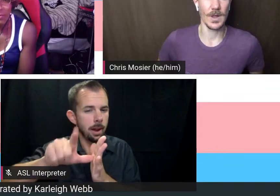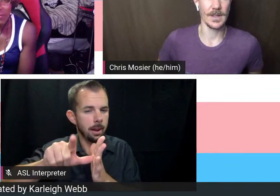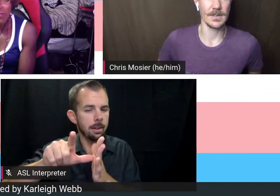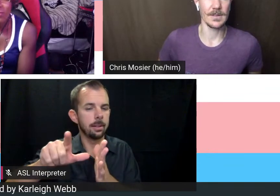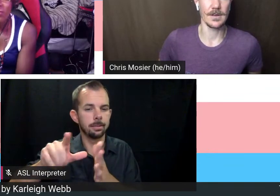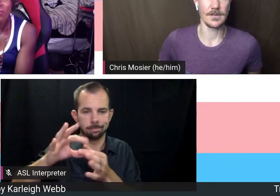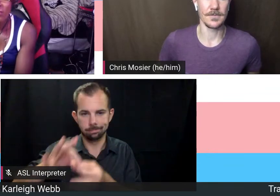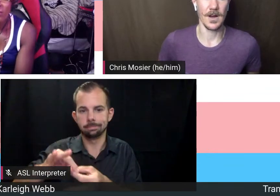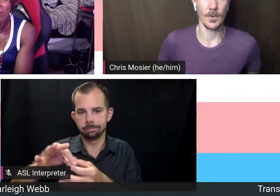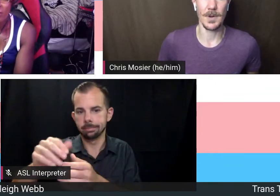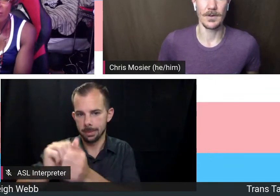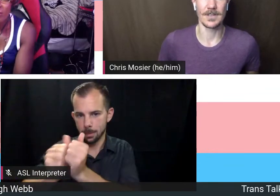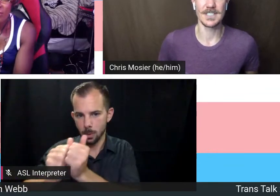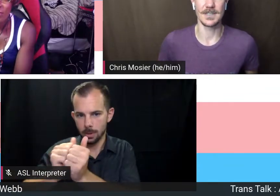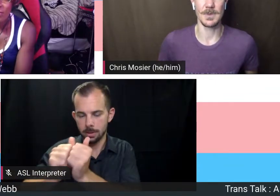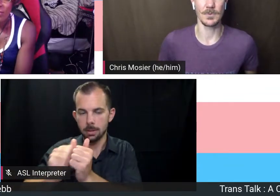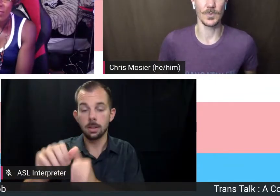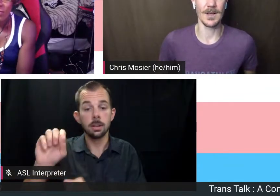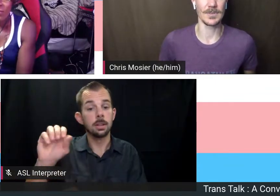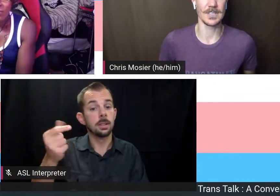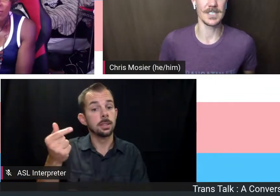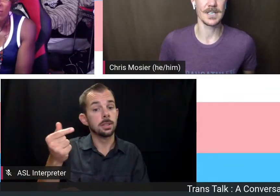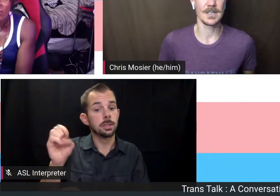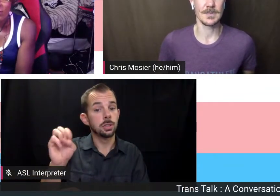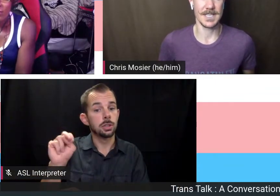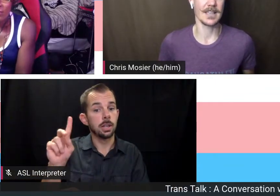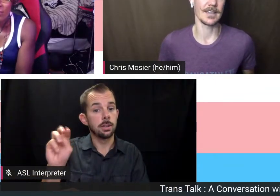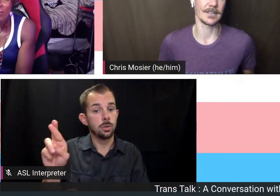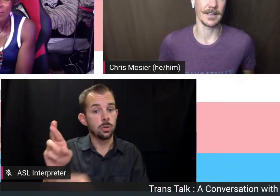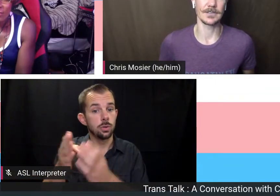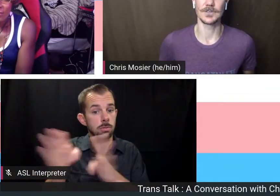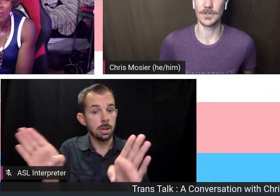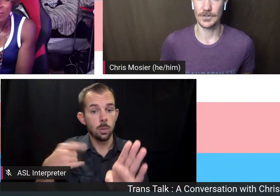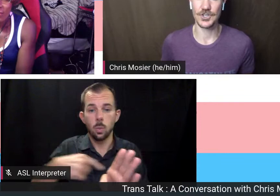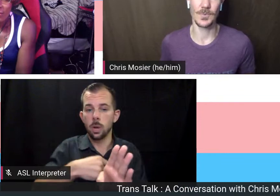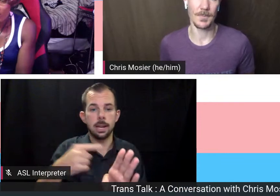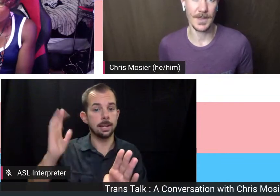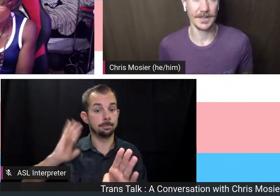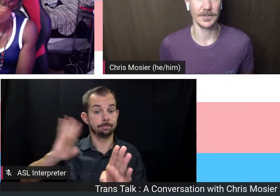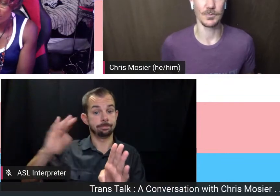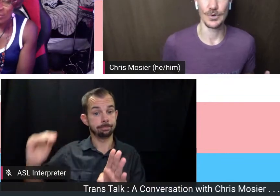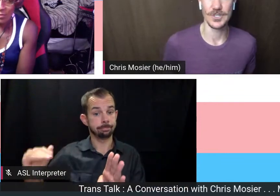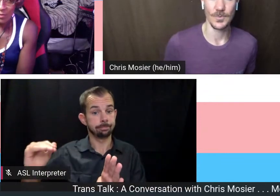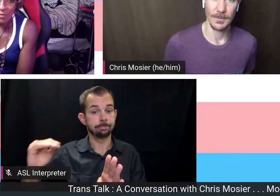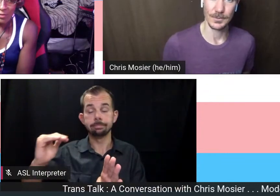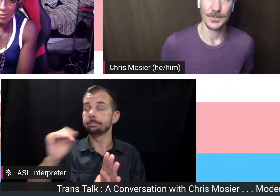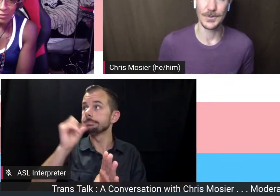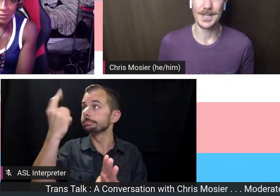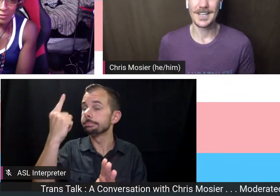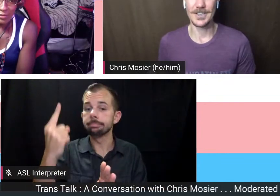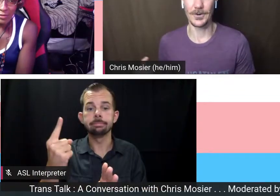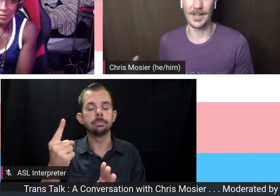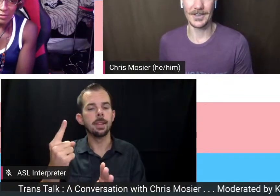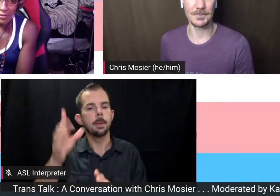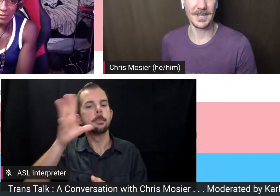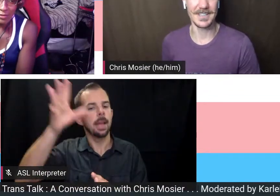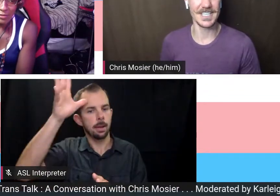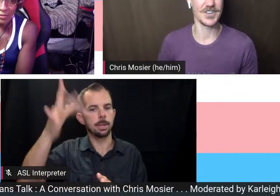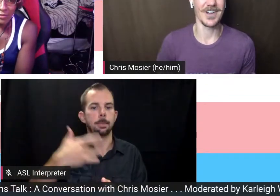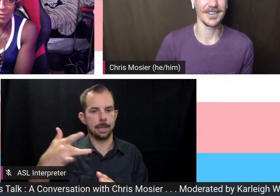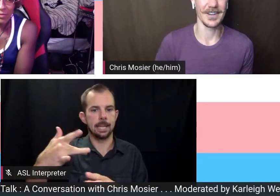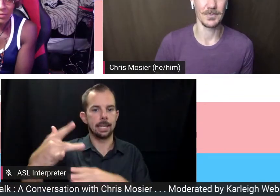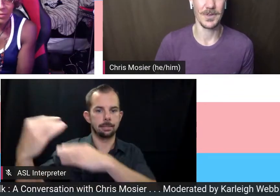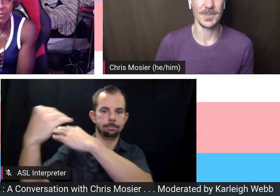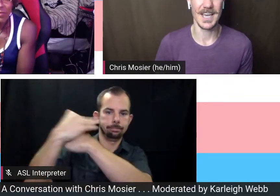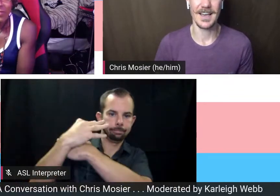except through the way of our parents and the people around us saying, like, little girls should wear pink, little boys should wear blue. You're allowed to play